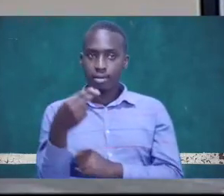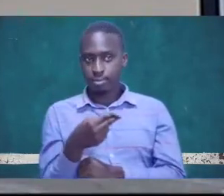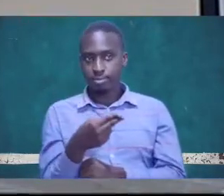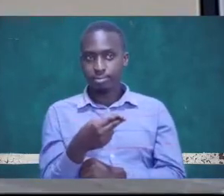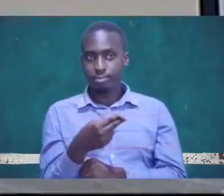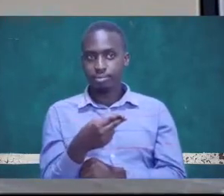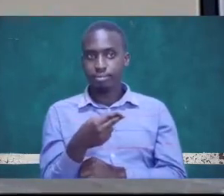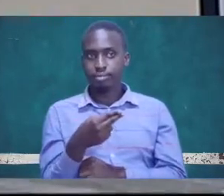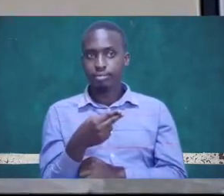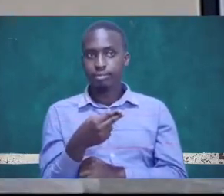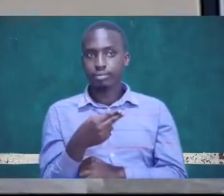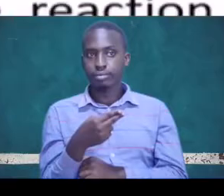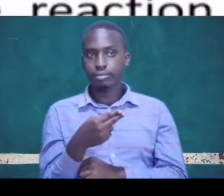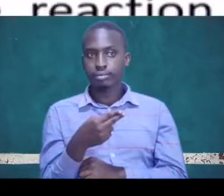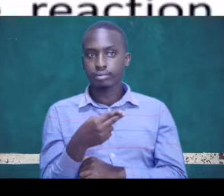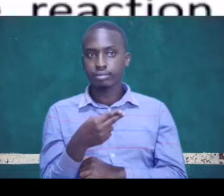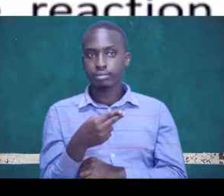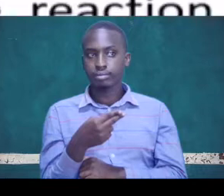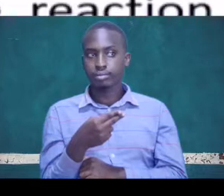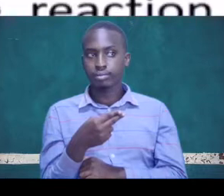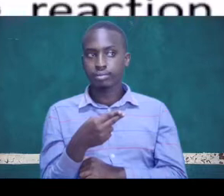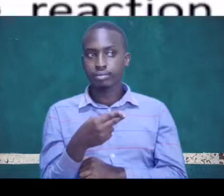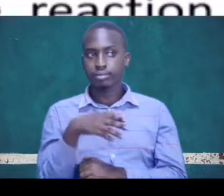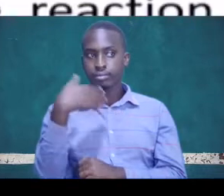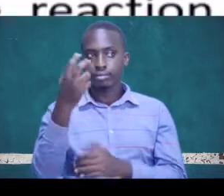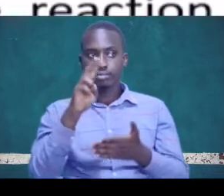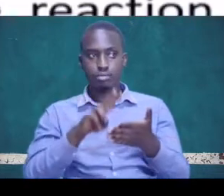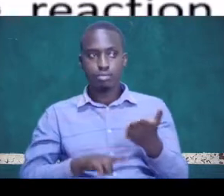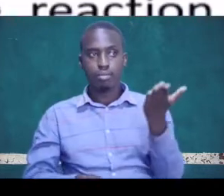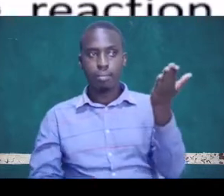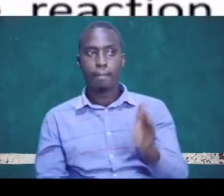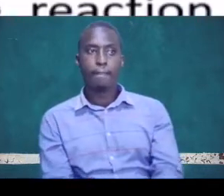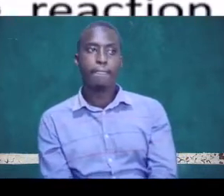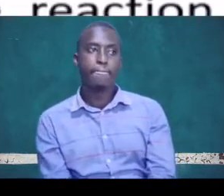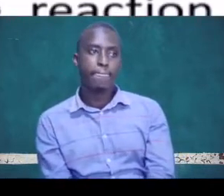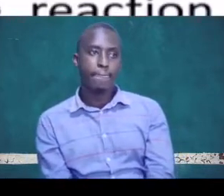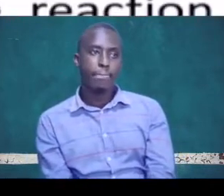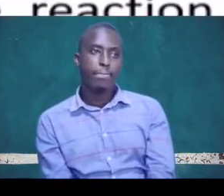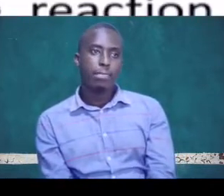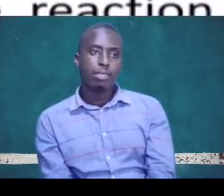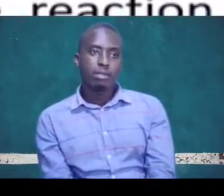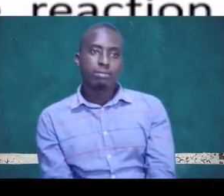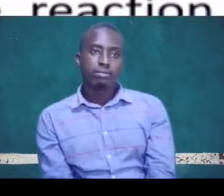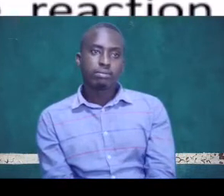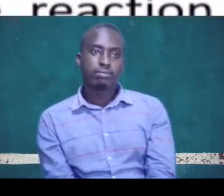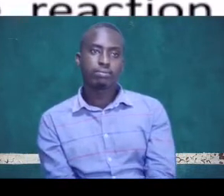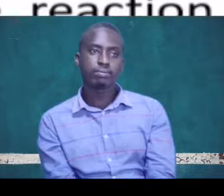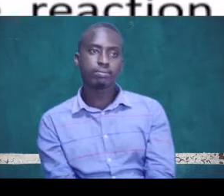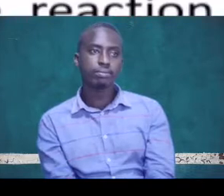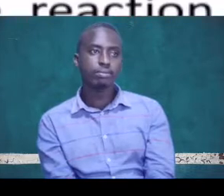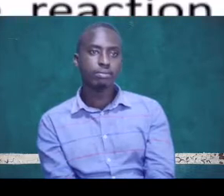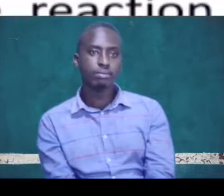nucleus hydrogen 3. A helium nucleus is formed together with another particle,